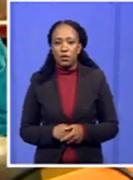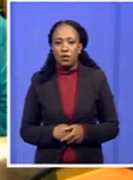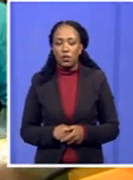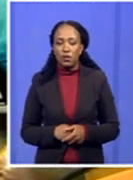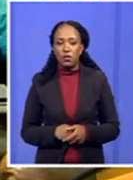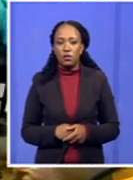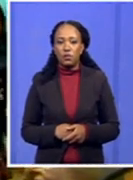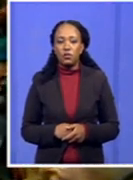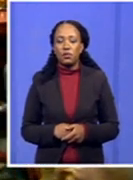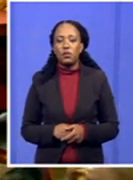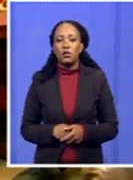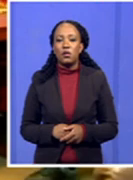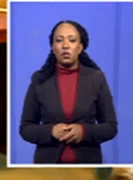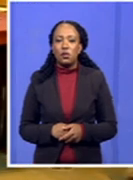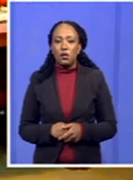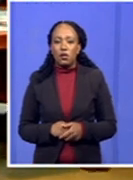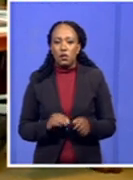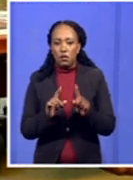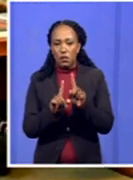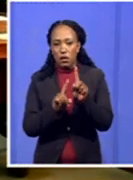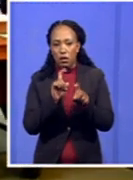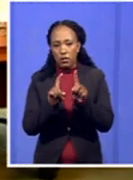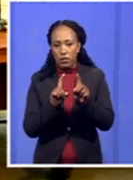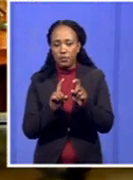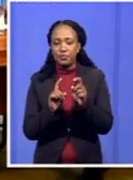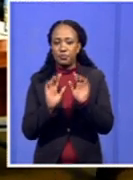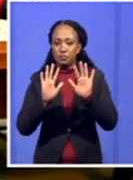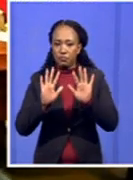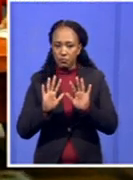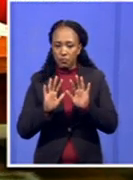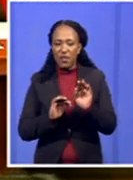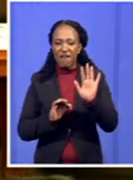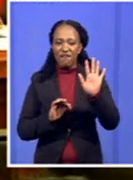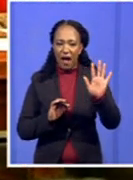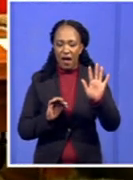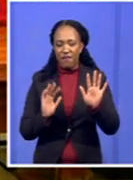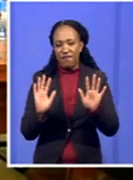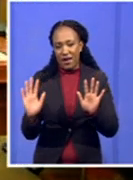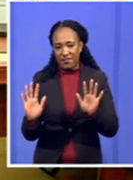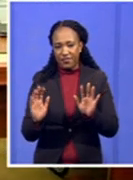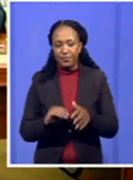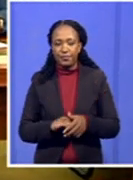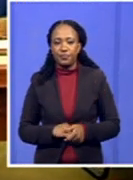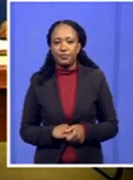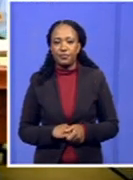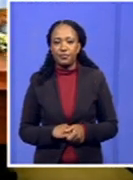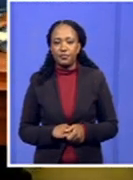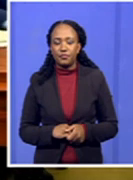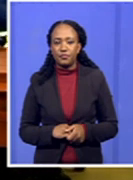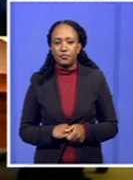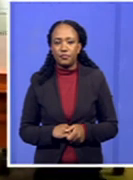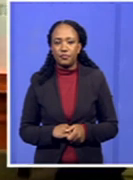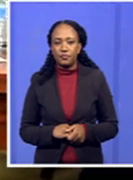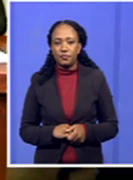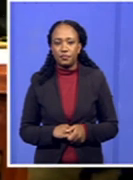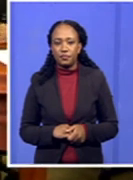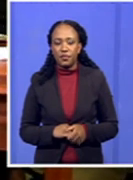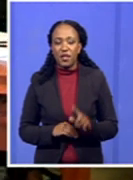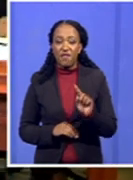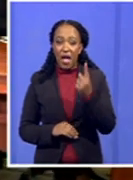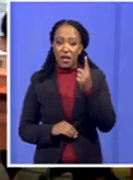take 10 questions in 5. So it will be first 5. And then